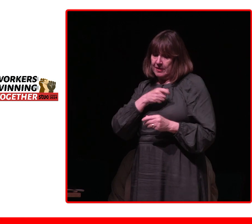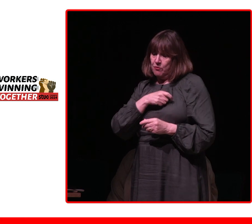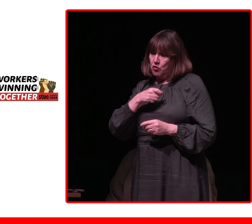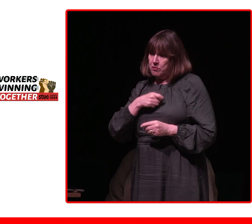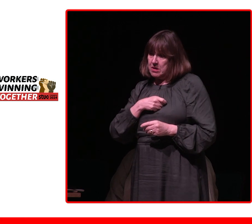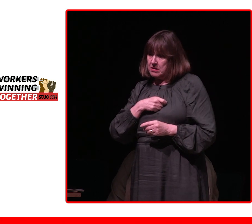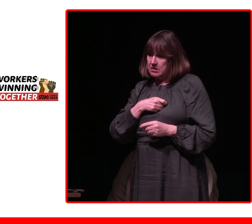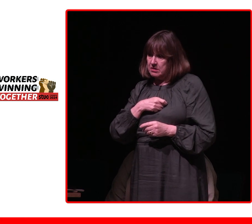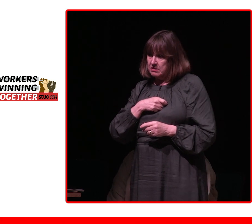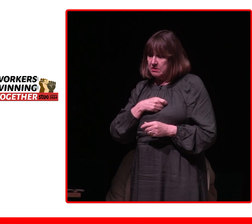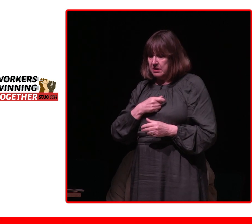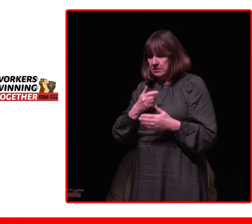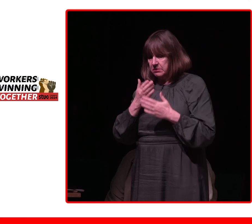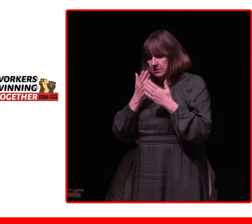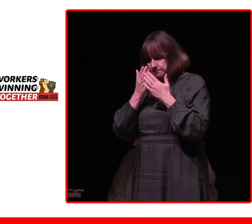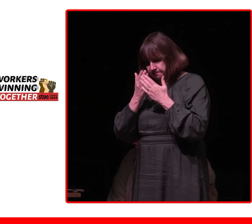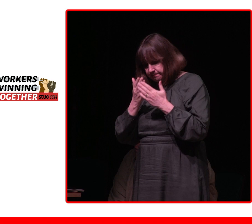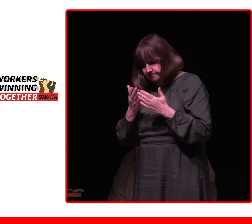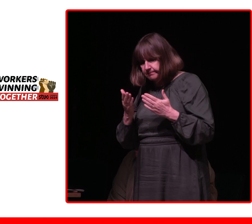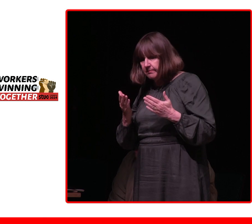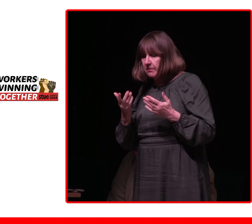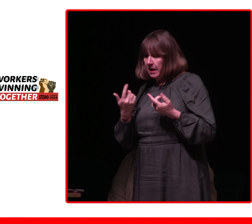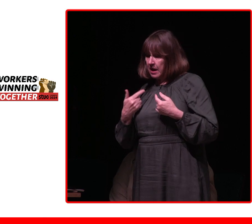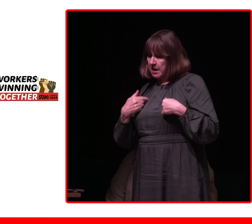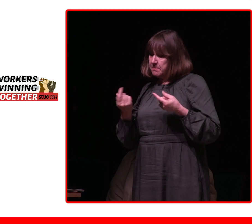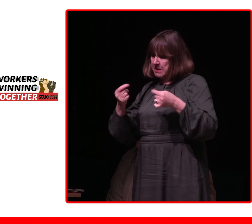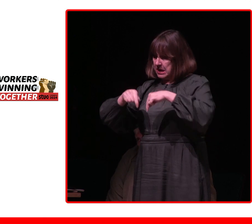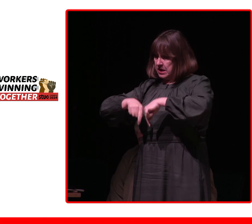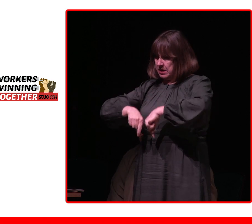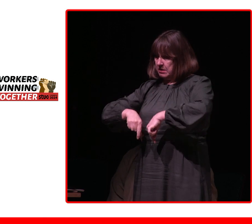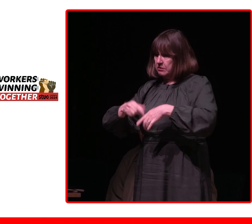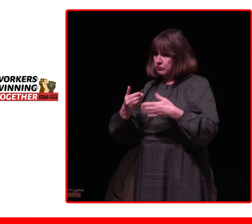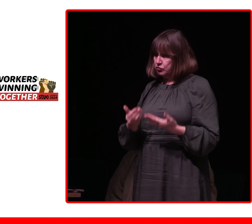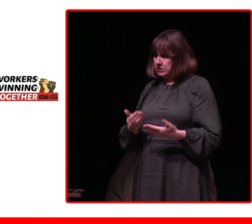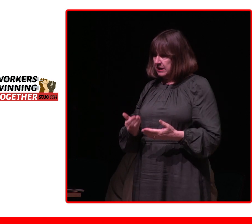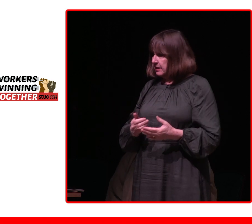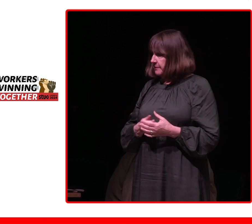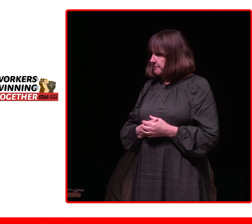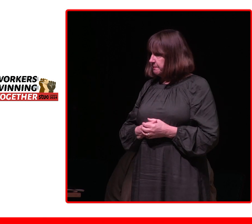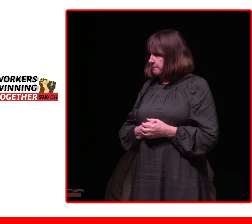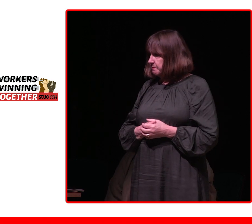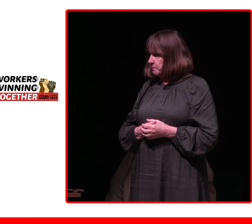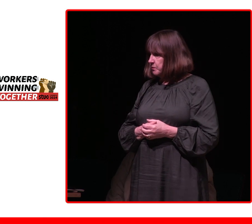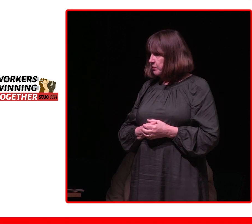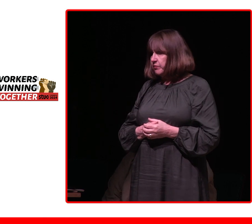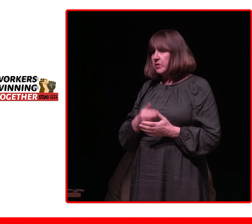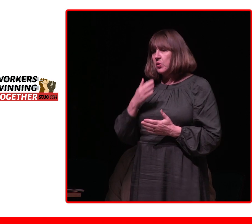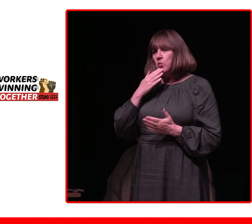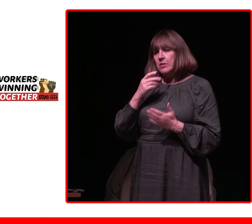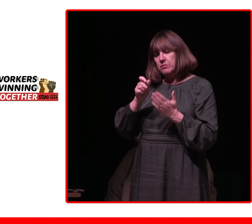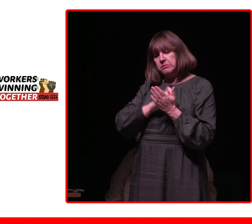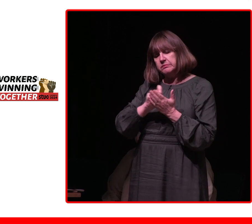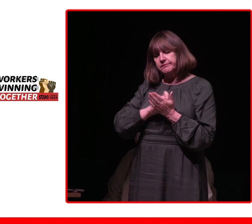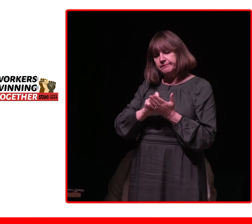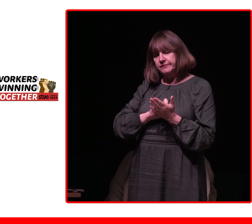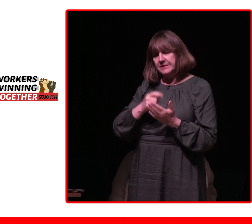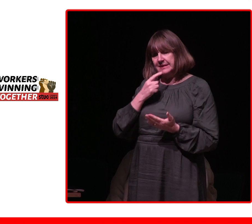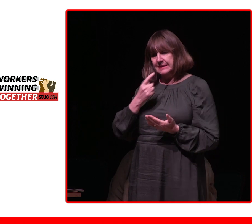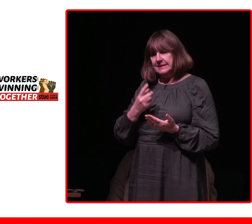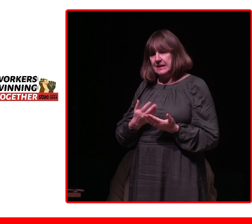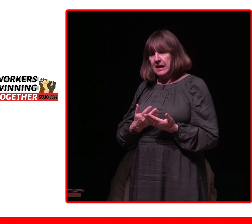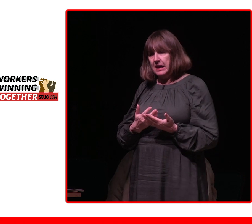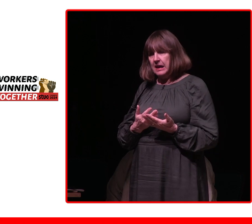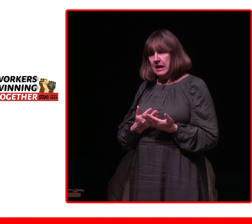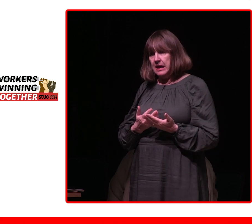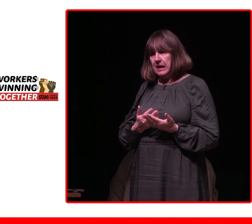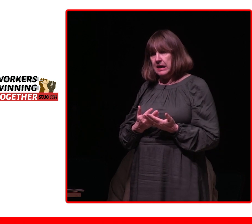the integrity of those that lead it that I'm here doing this. When writing our motion, we discussed just how bad things could become by the time we